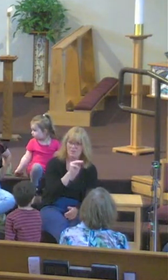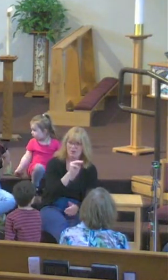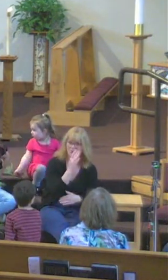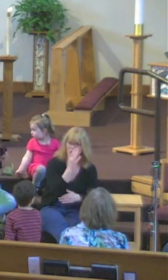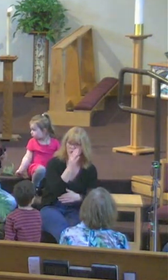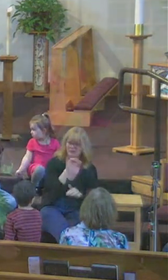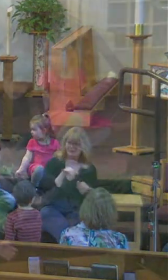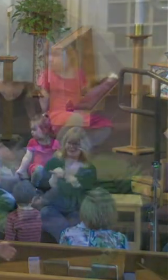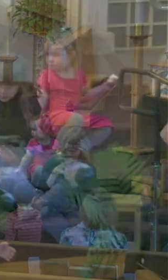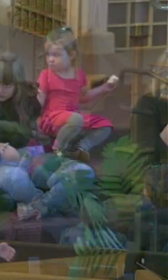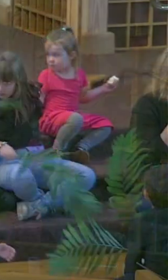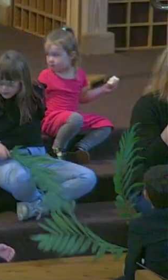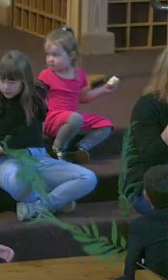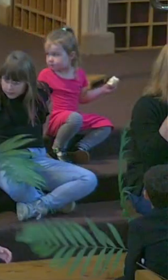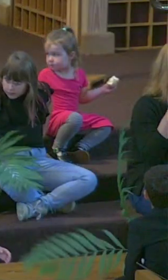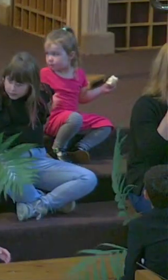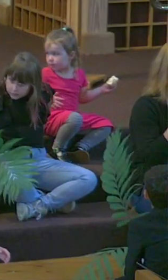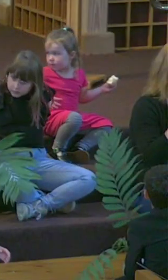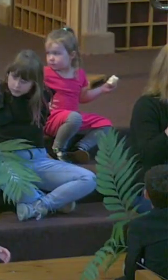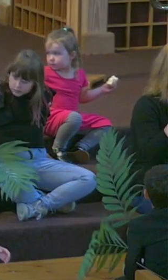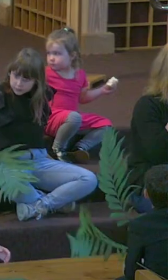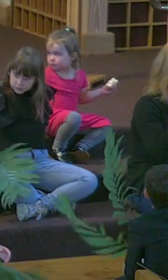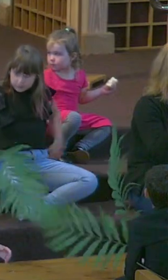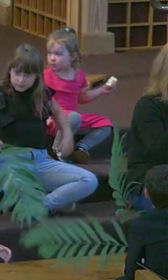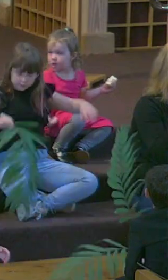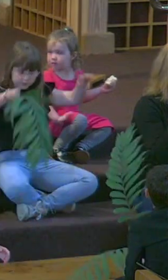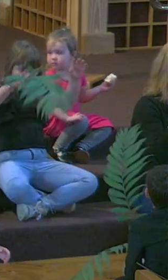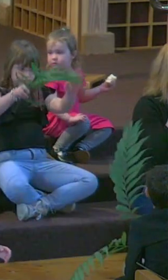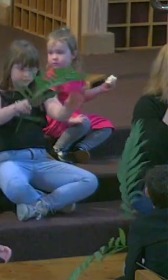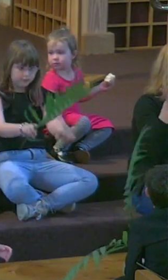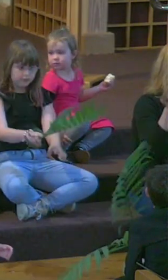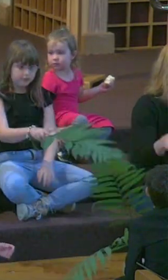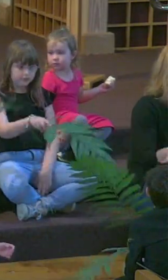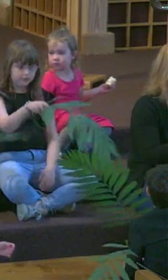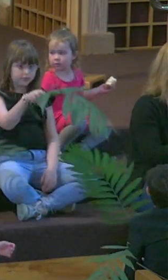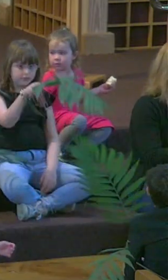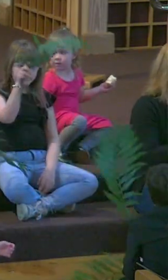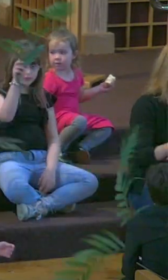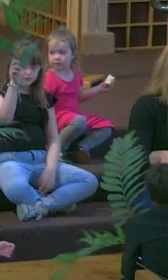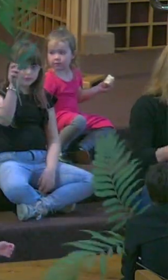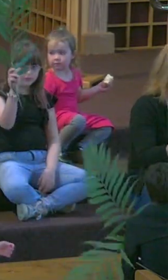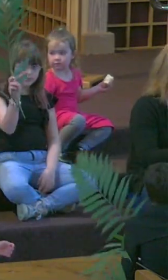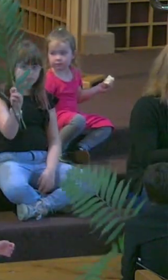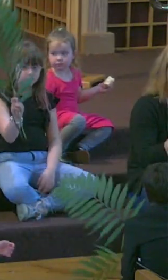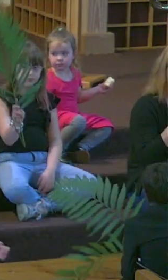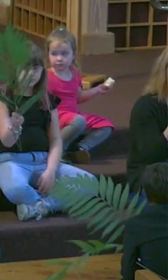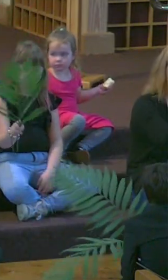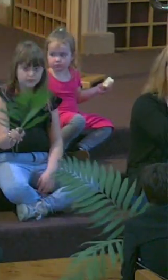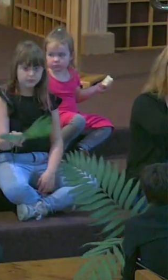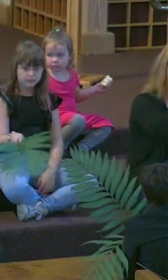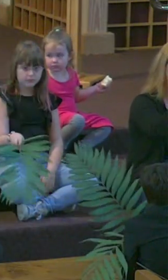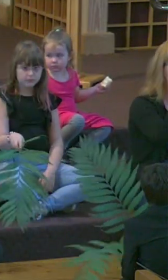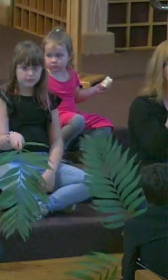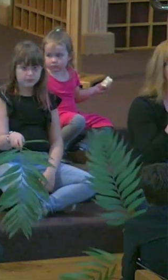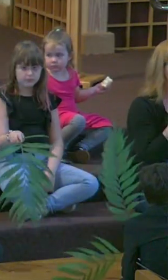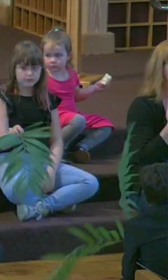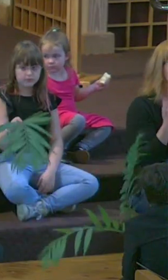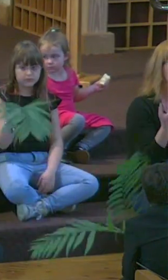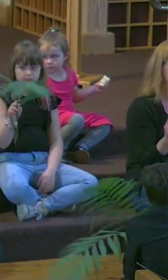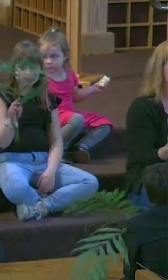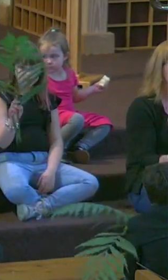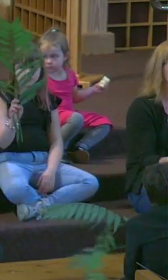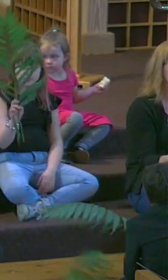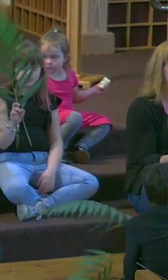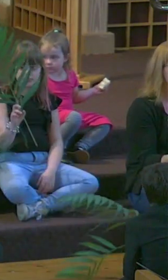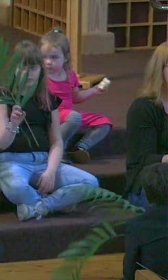use their leaves to calm us down. Y'all are waving these while we're talking, but it kind of keeps you calm.